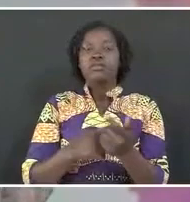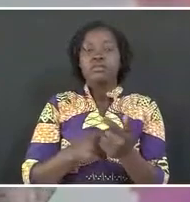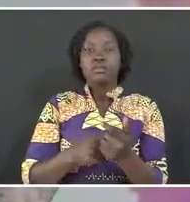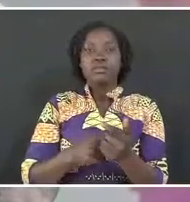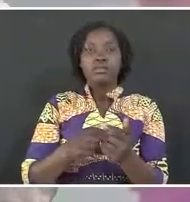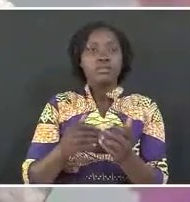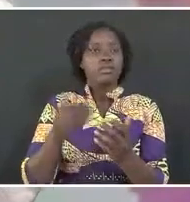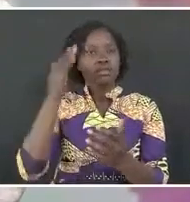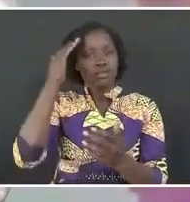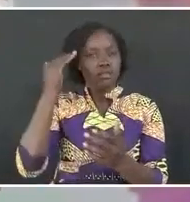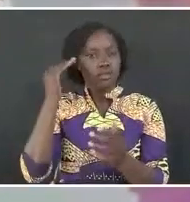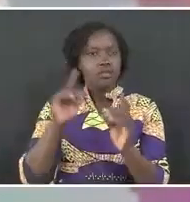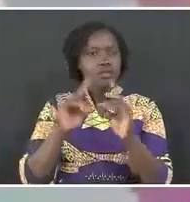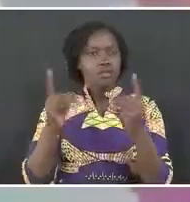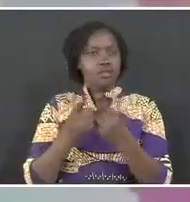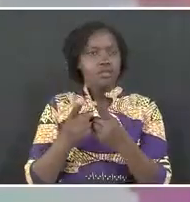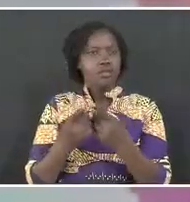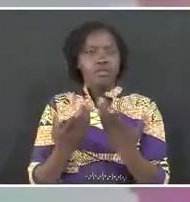in the congregation.